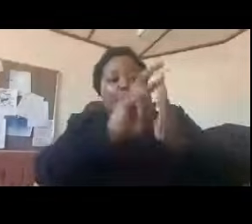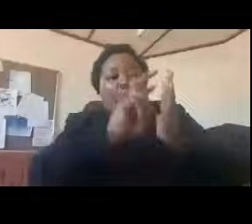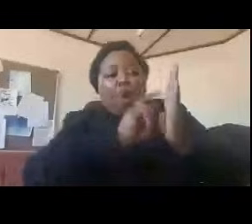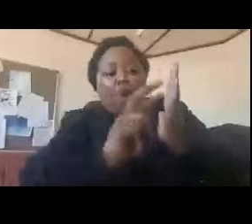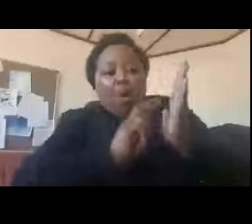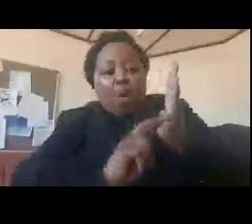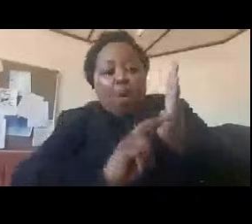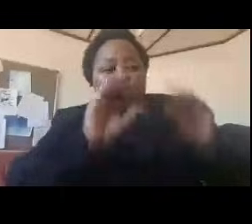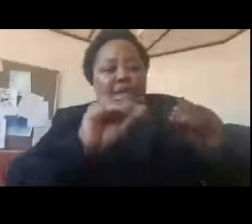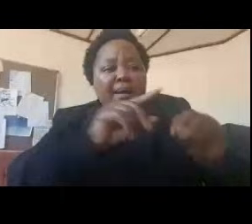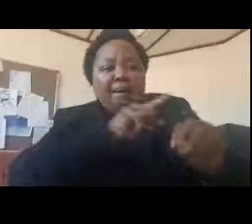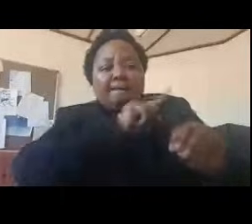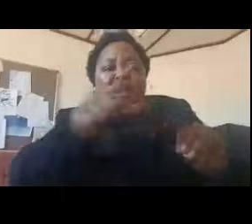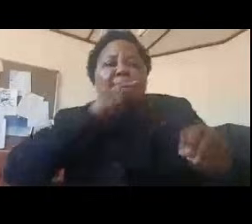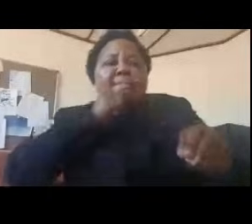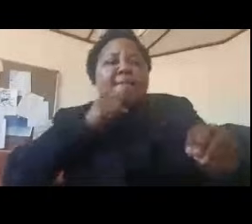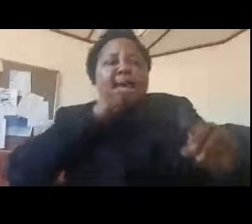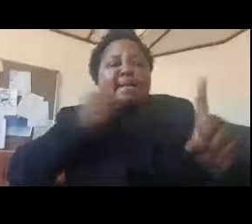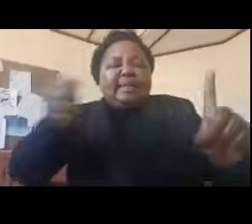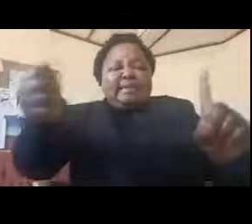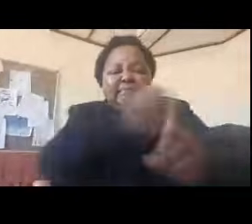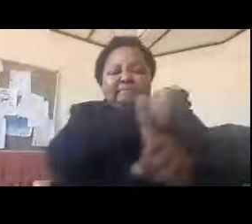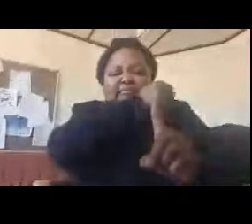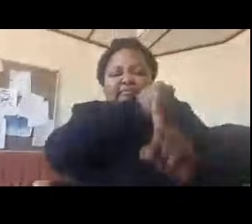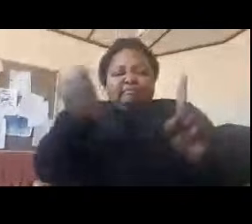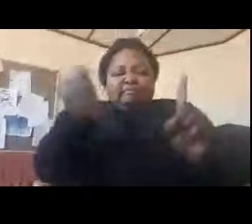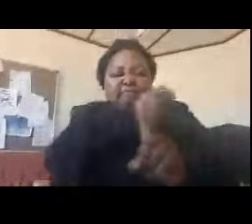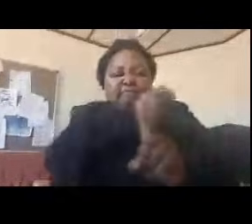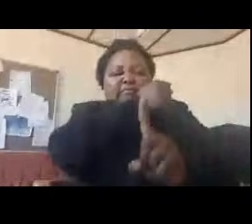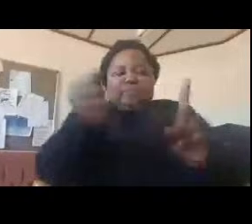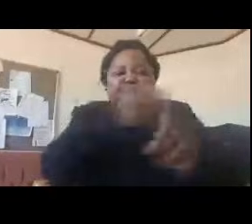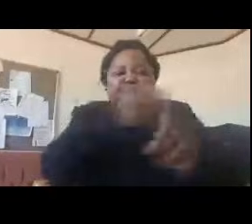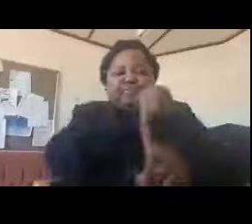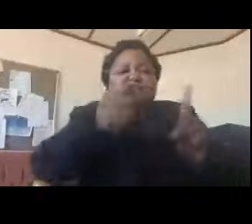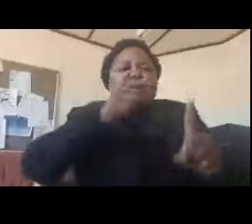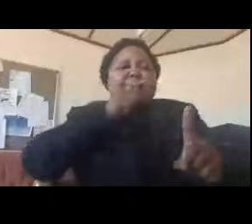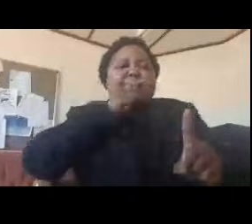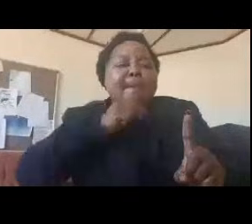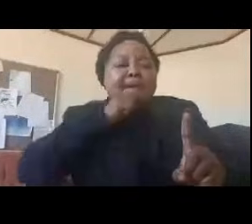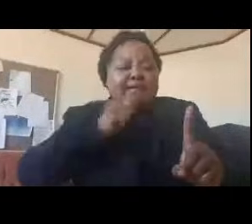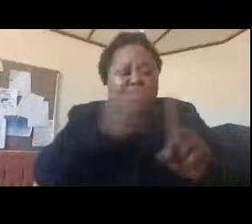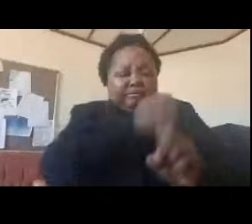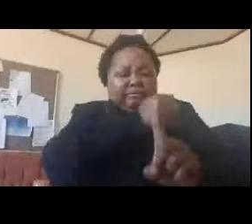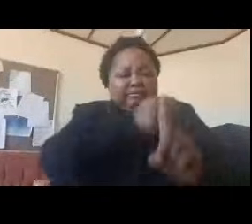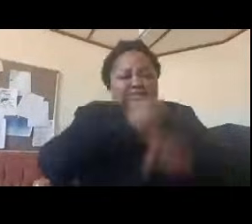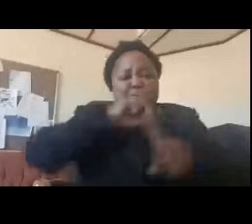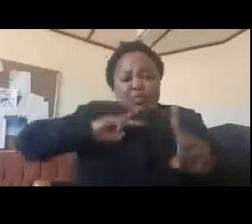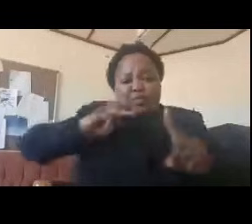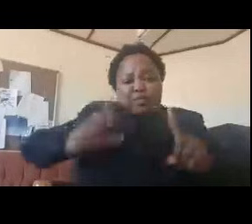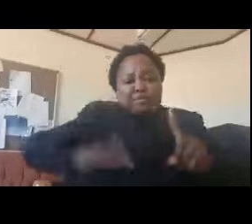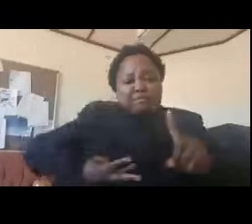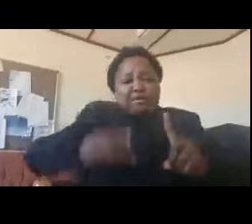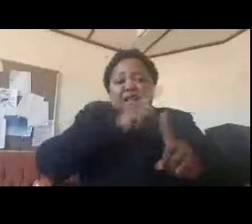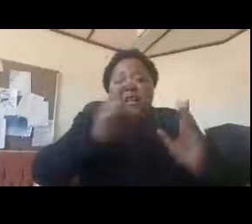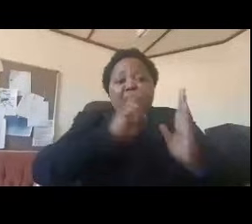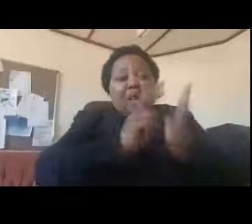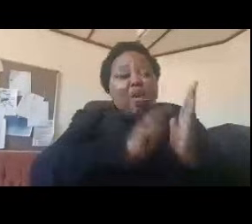in the privacy of his home, and the law doesn't see it. The SBC question